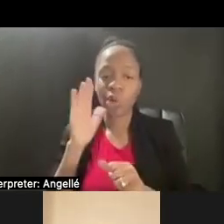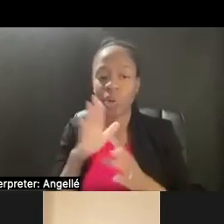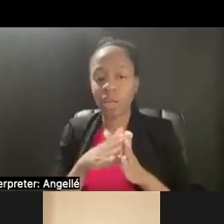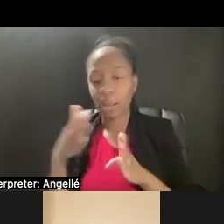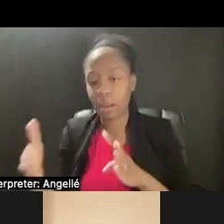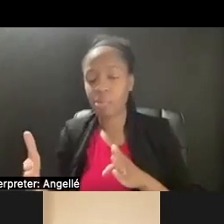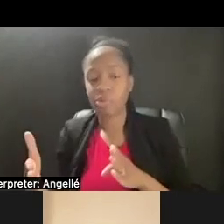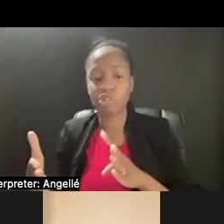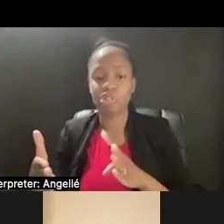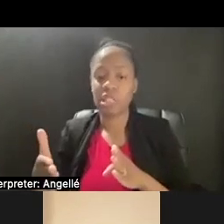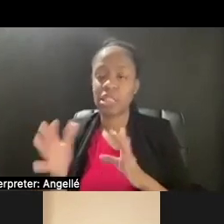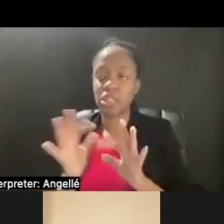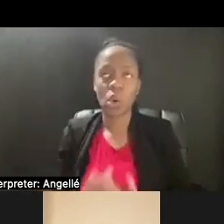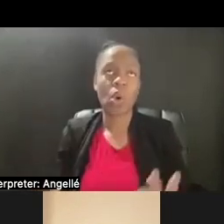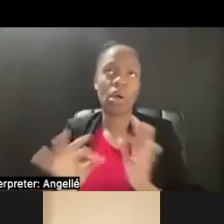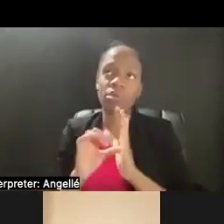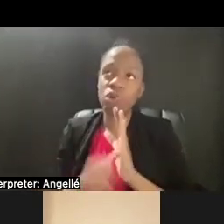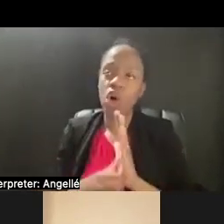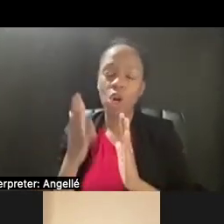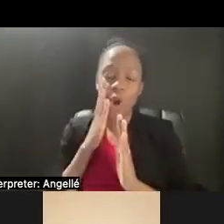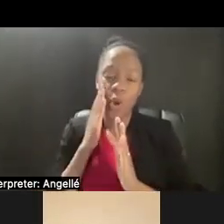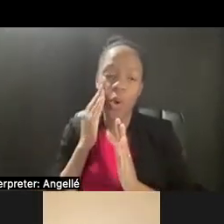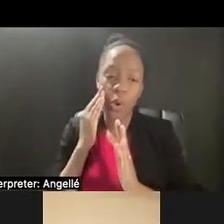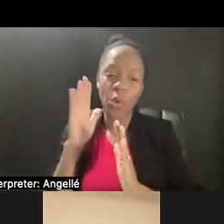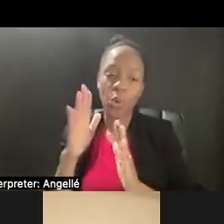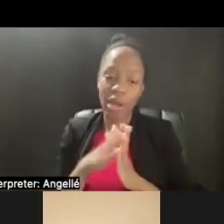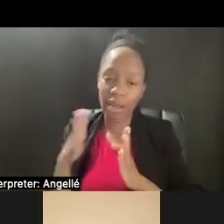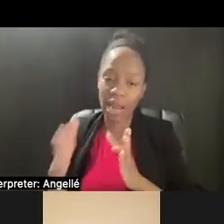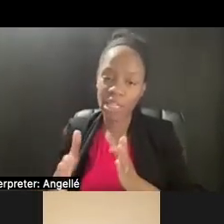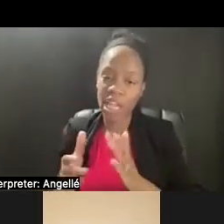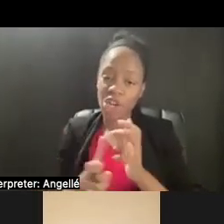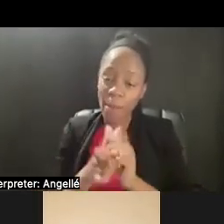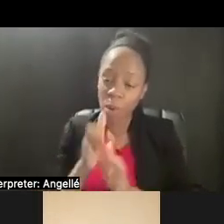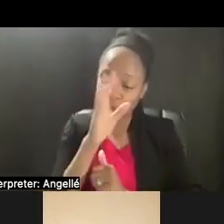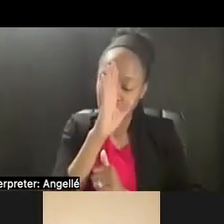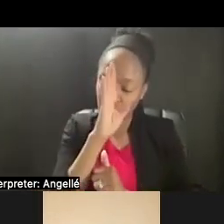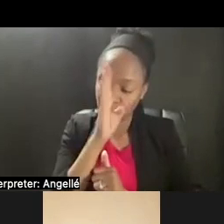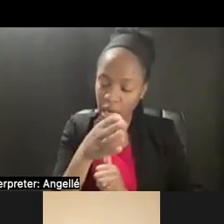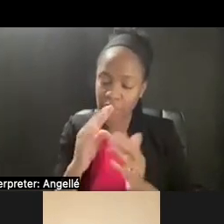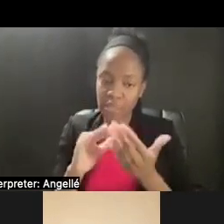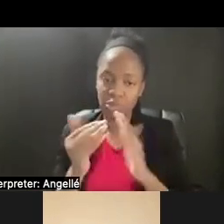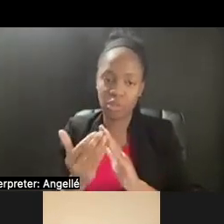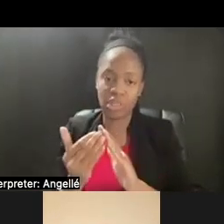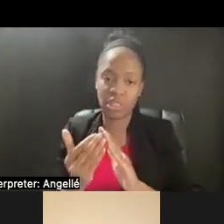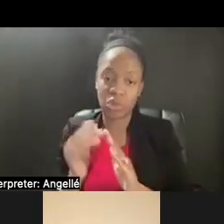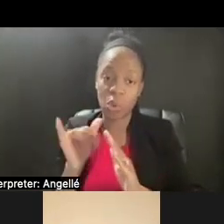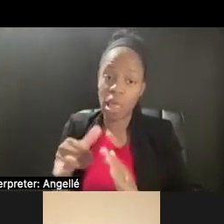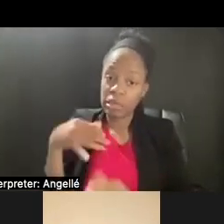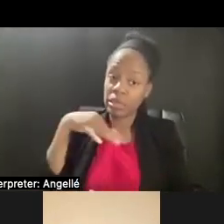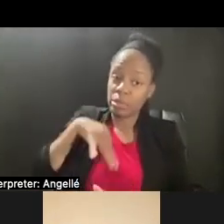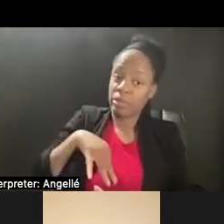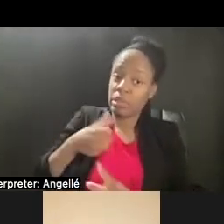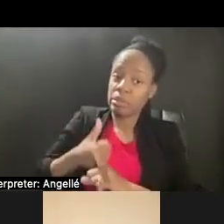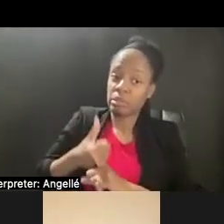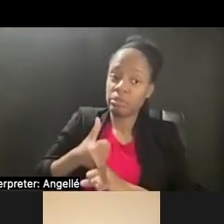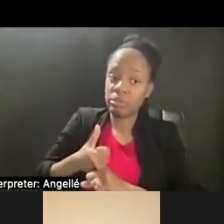neighbors. I can't stress that enough, but getting to know the people in your most direct community. Now, that is a privilege in and of itself. I